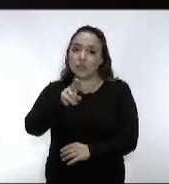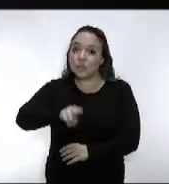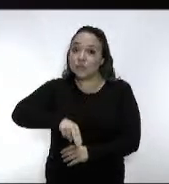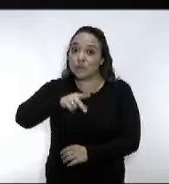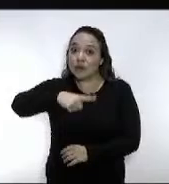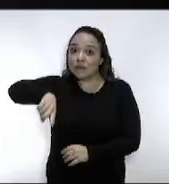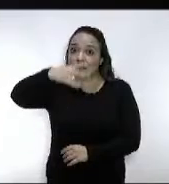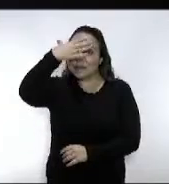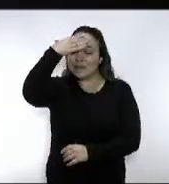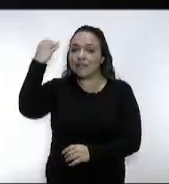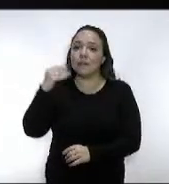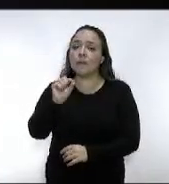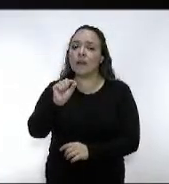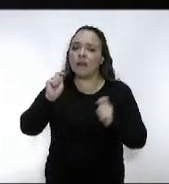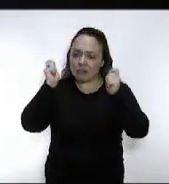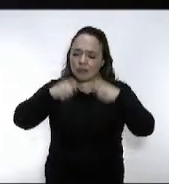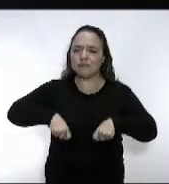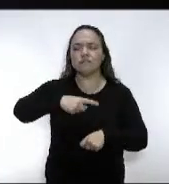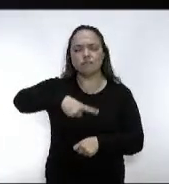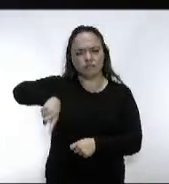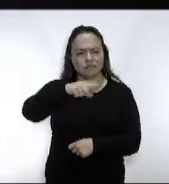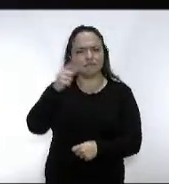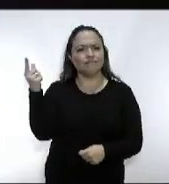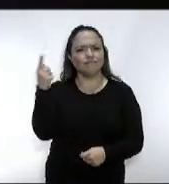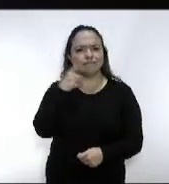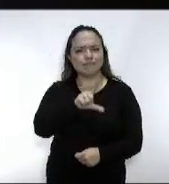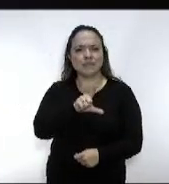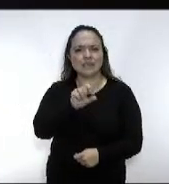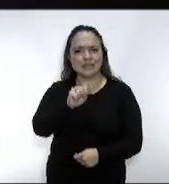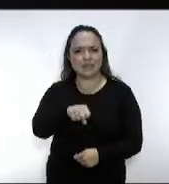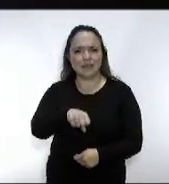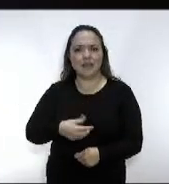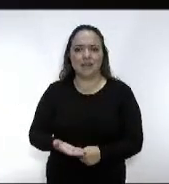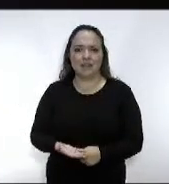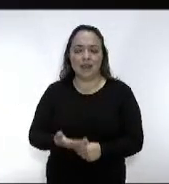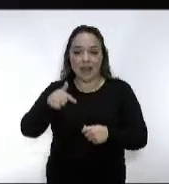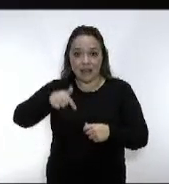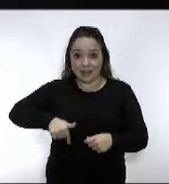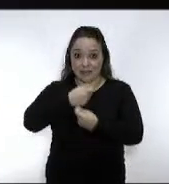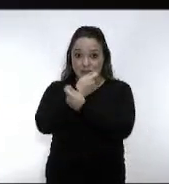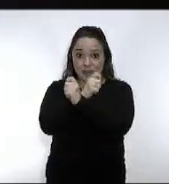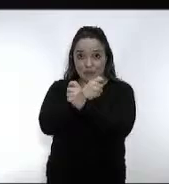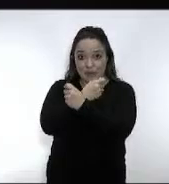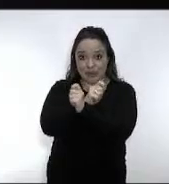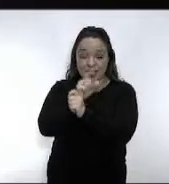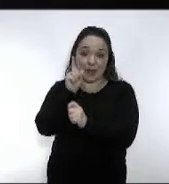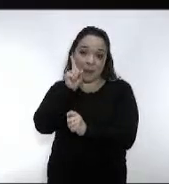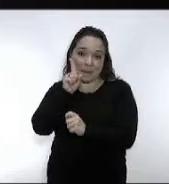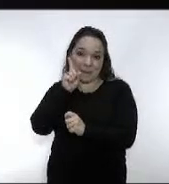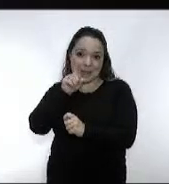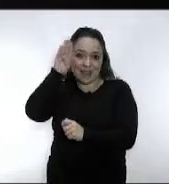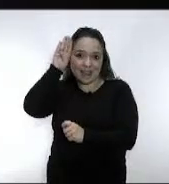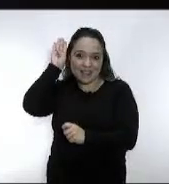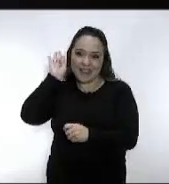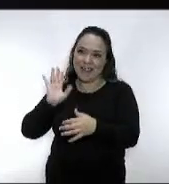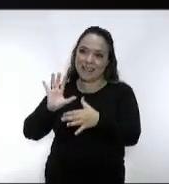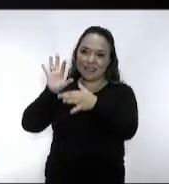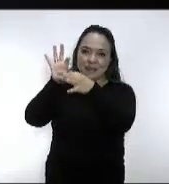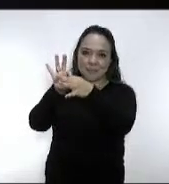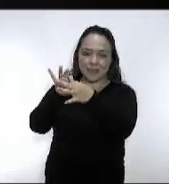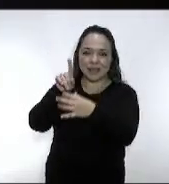Don't never forget what you're capable of. We from the American Academy, from PUC Paraná and Kent State